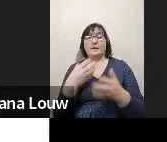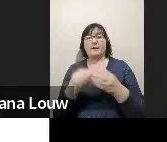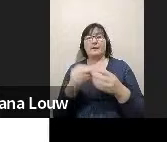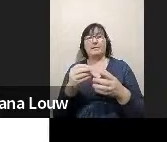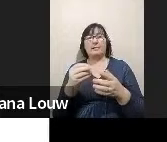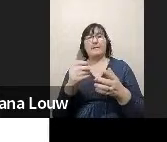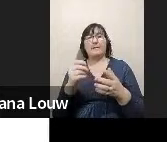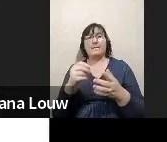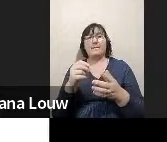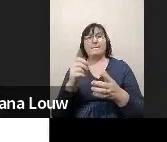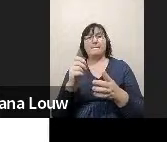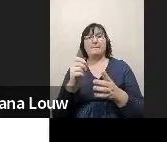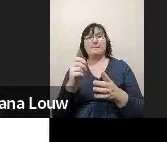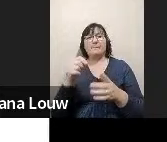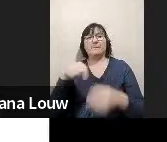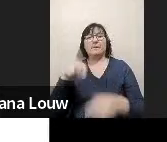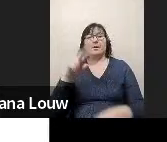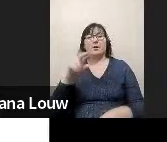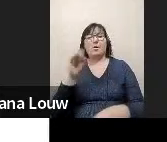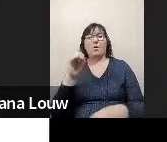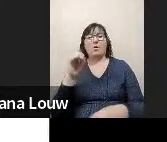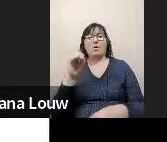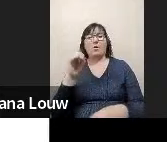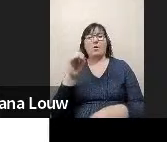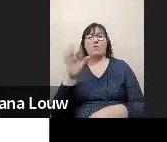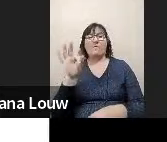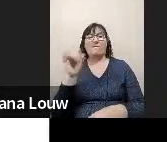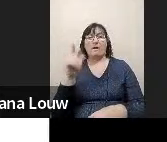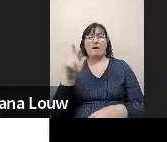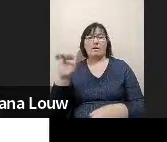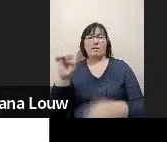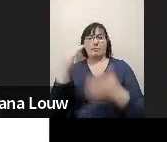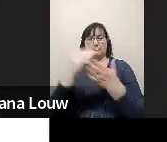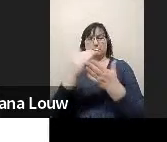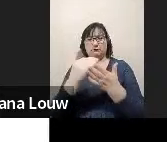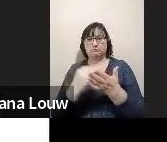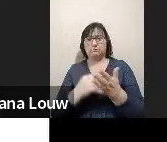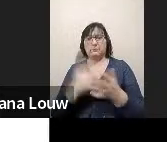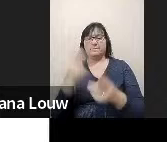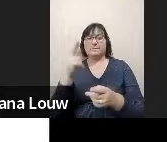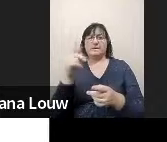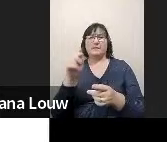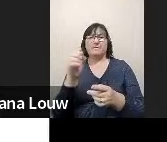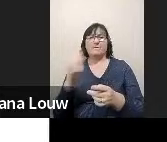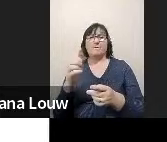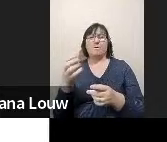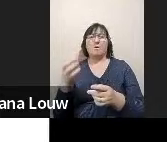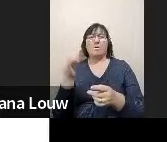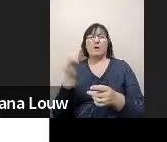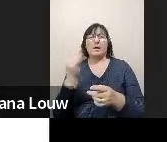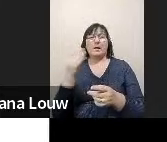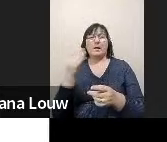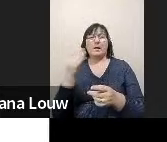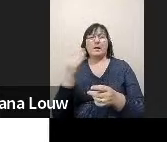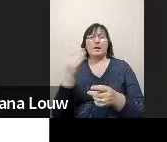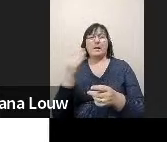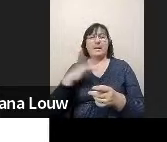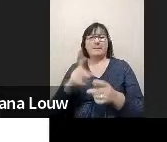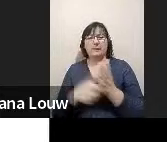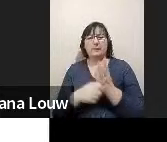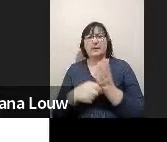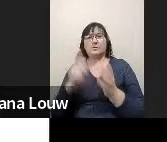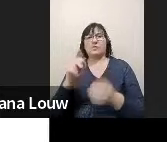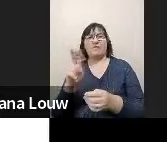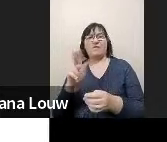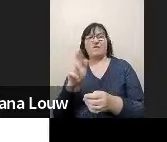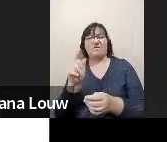we have a profile for income tax. Maybe we got one for VAT. Maybe we got one for PAYE. Okay, so we need to look at a single registration where we got